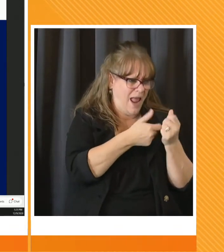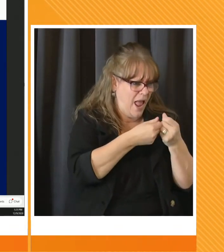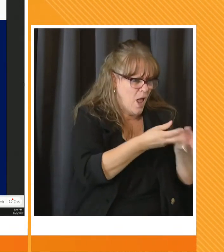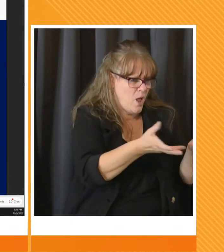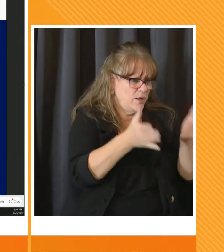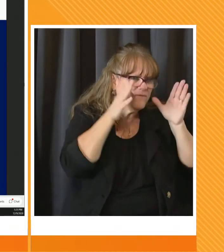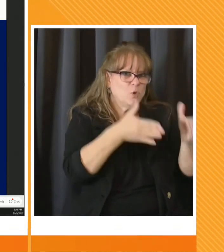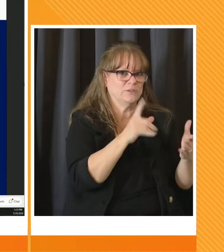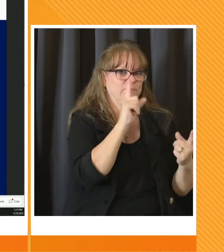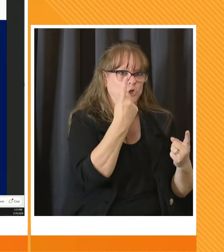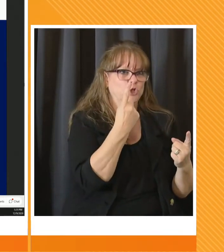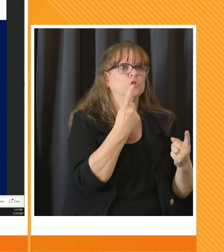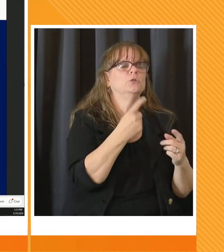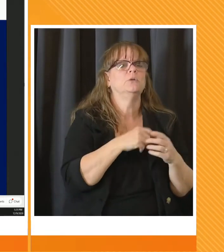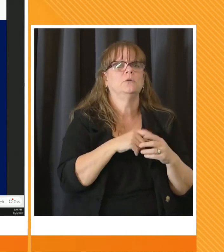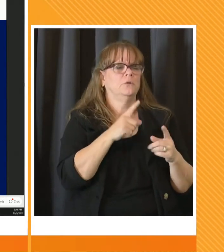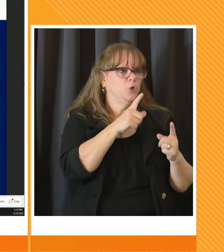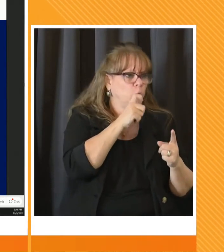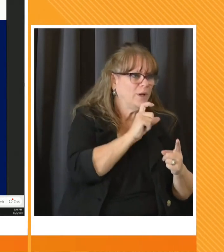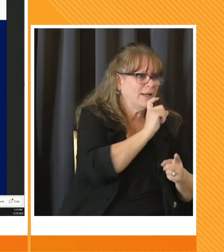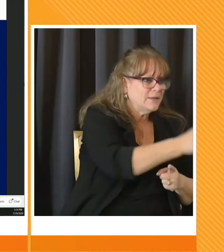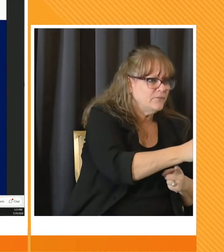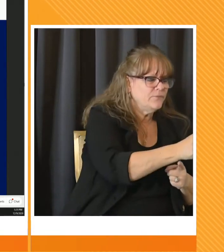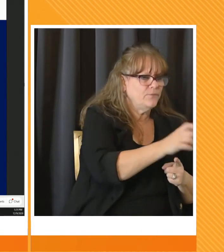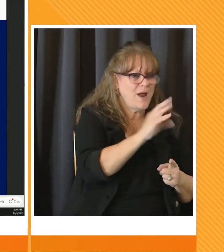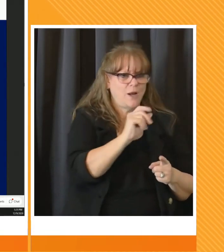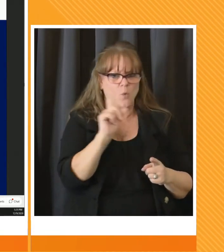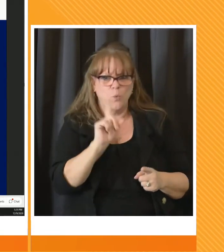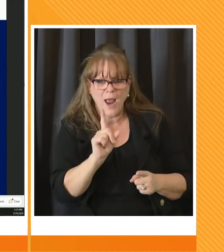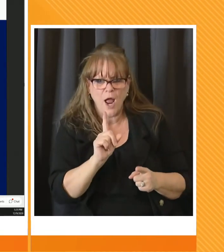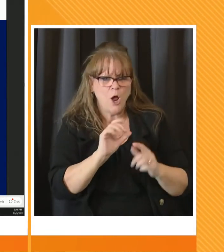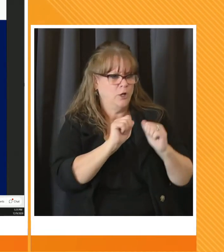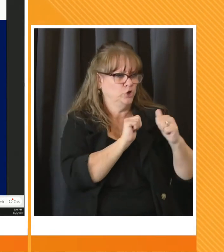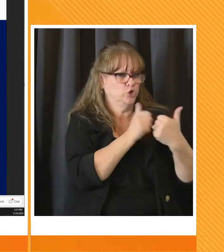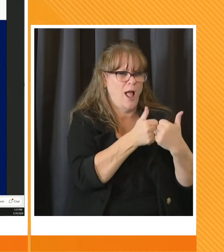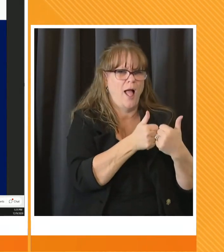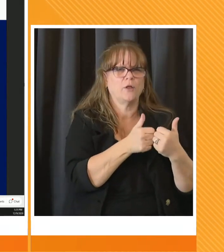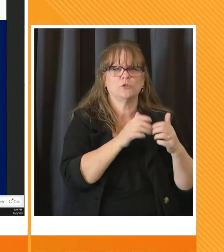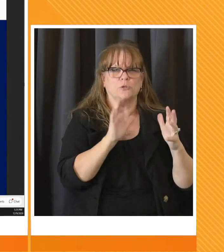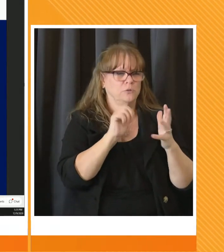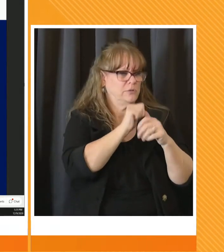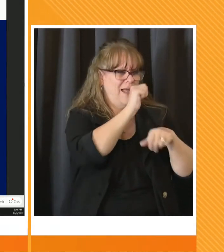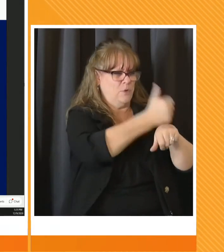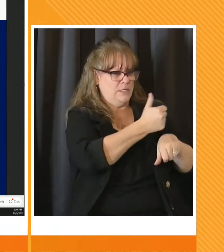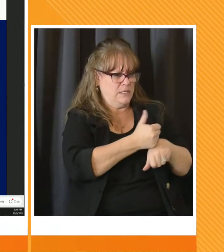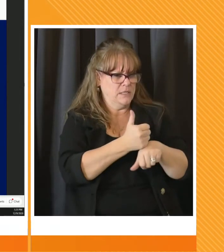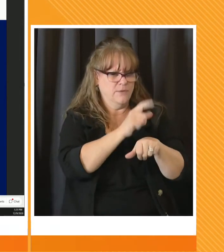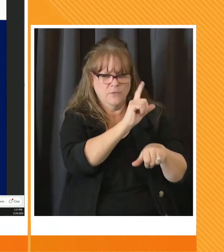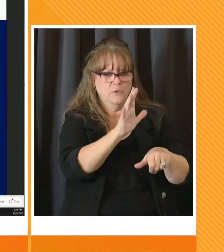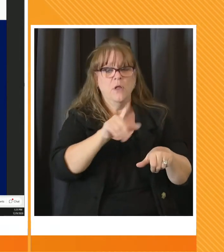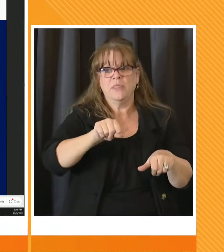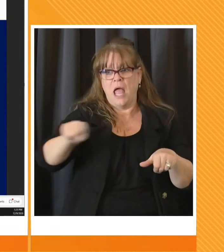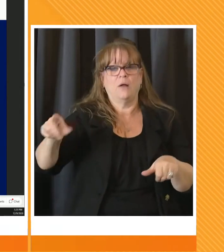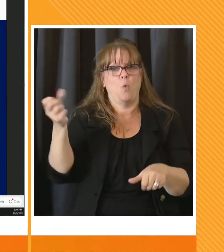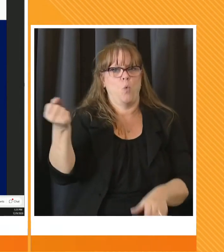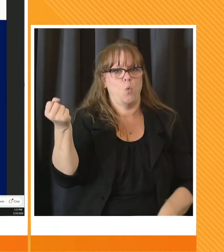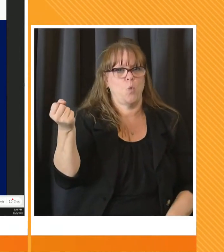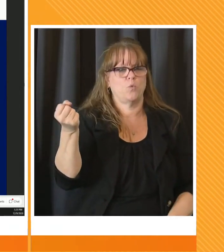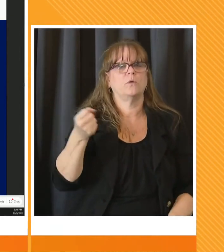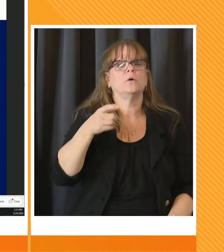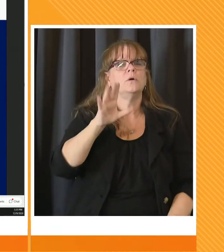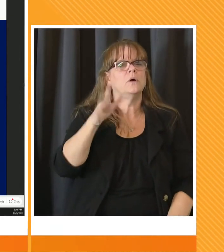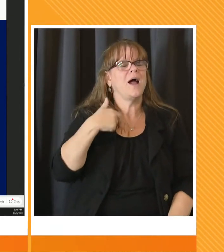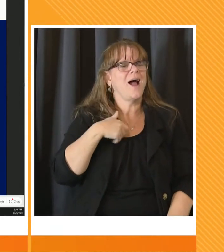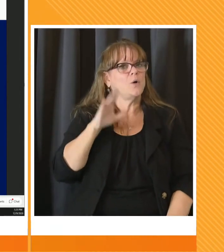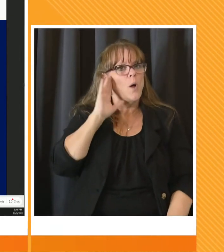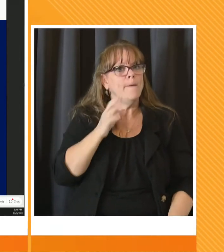more info to come. We know that there are going to be a lot of questions from the public. We know there are going to be a lot of questions from those